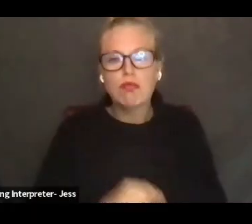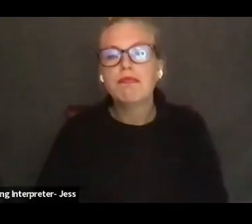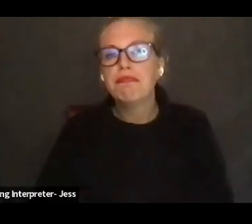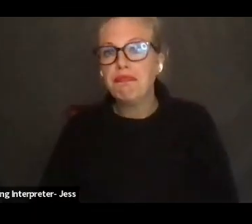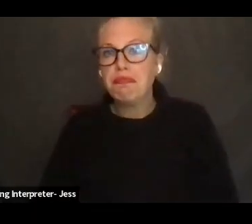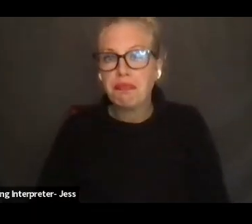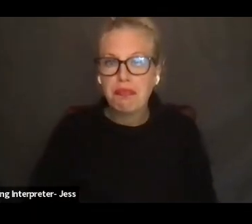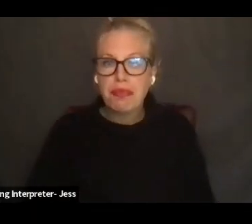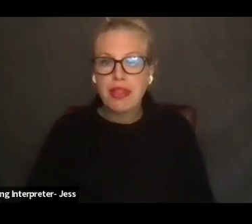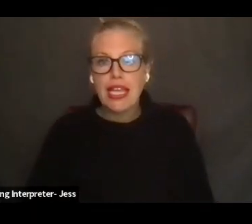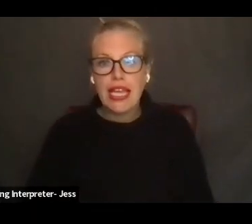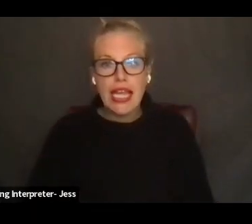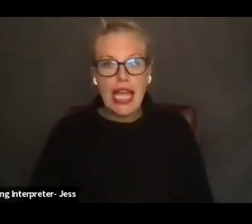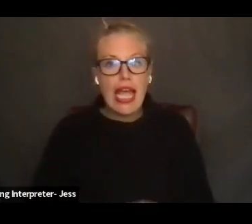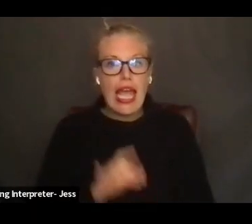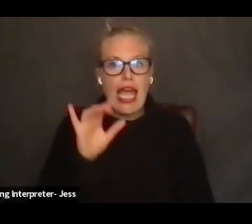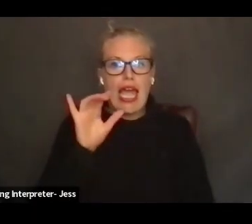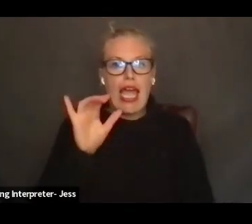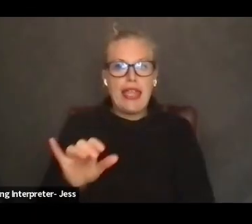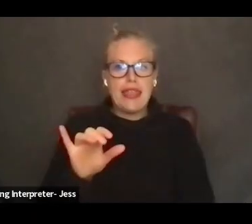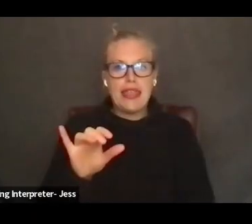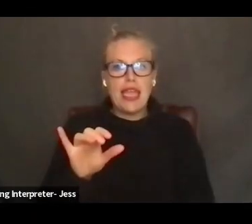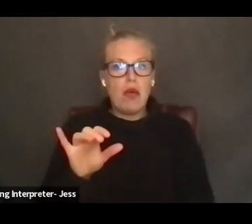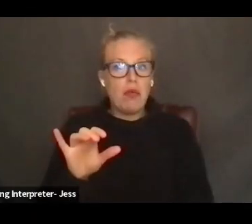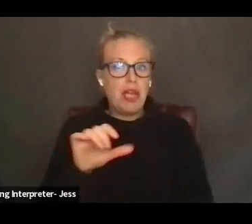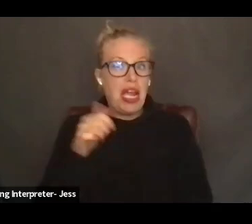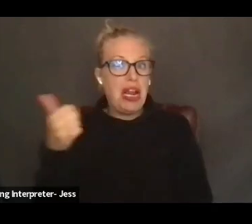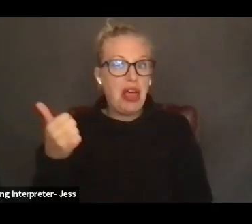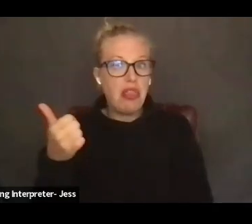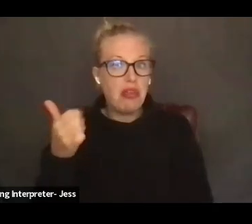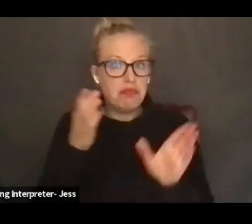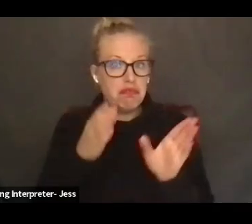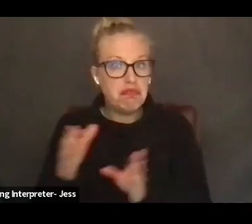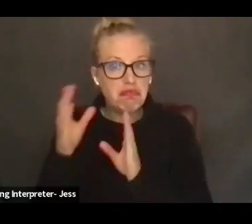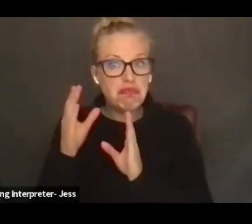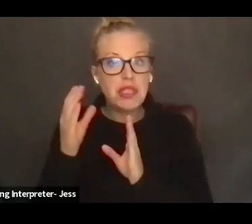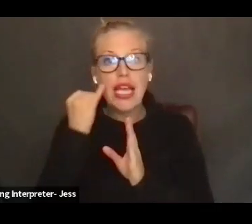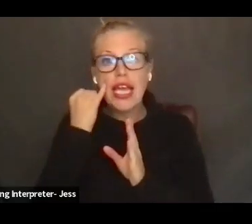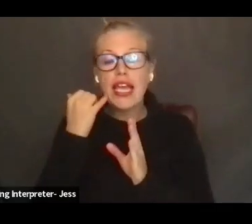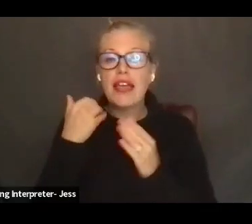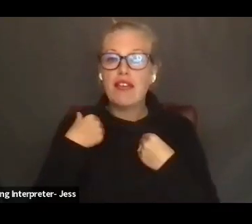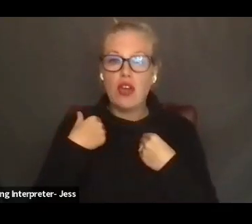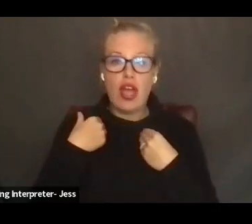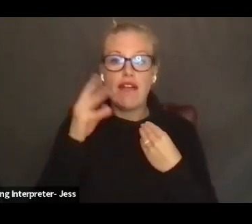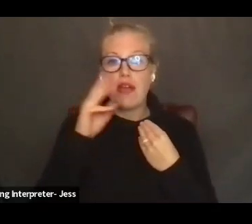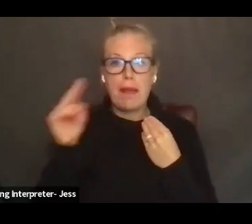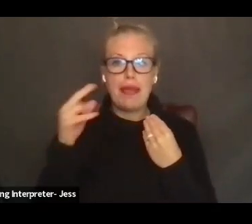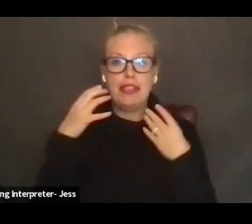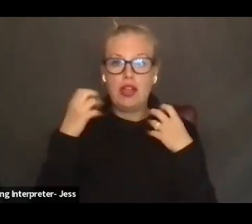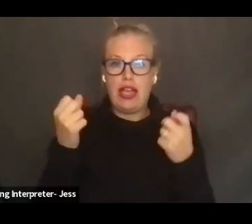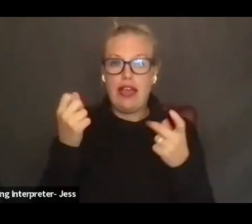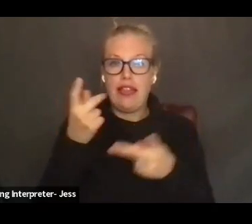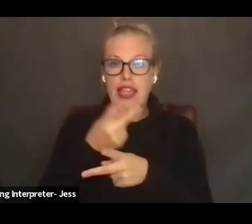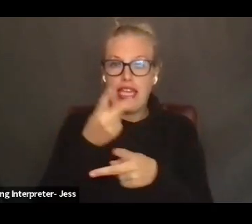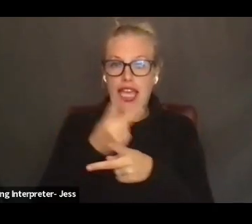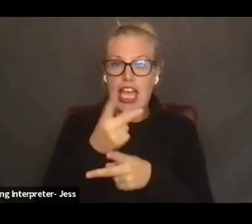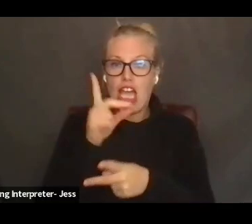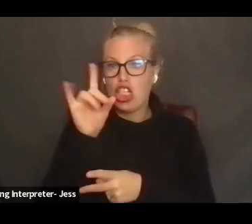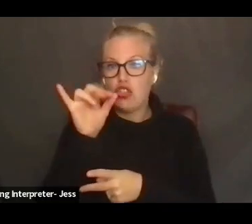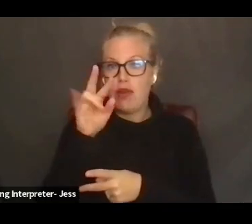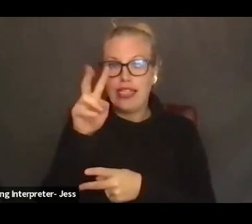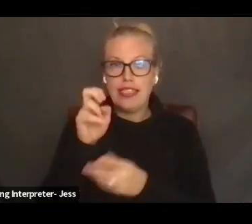between the two. And that would be another thing to do. But if you carry your Minnesota healthcare directive to